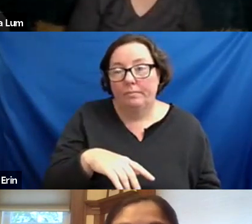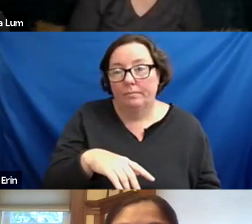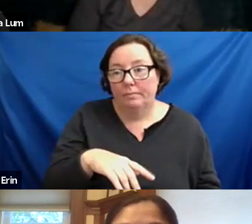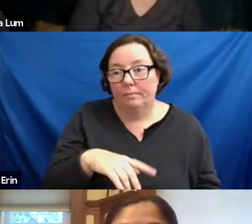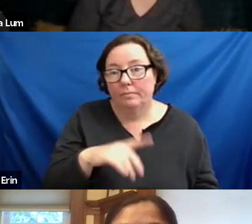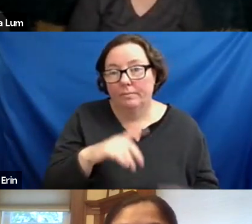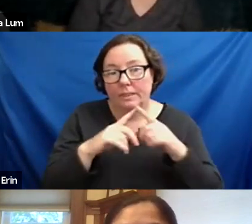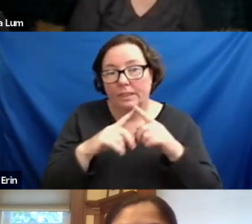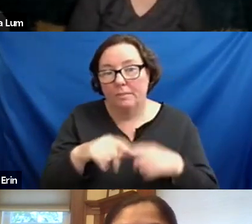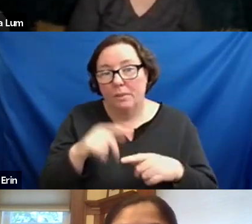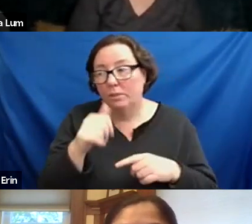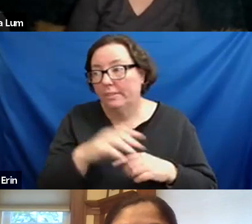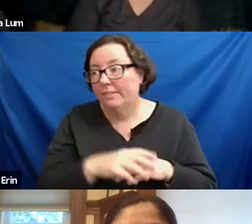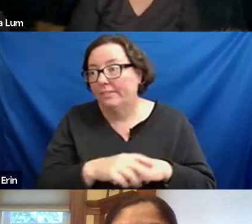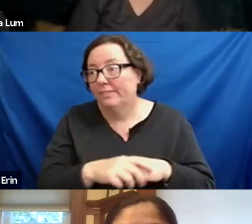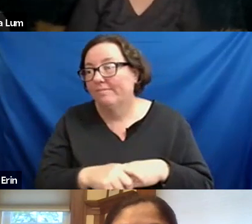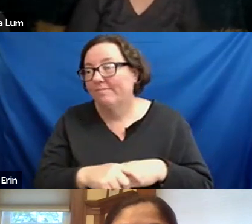Please unmute yourself.